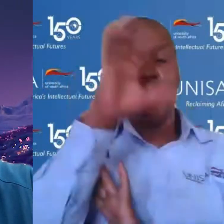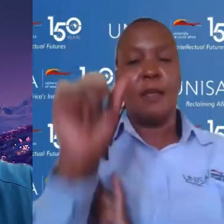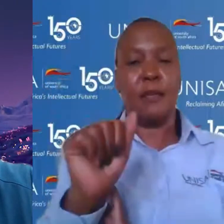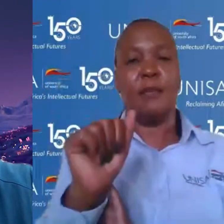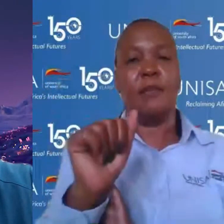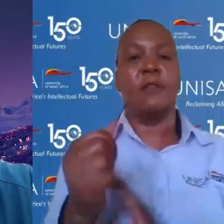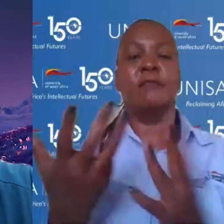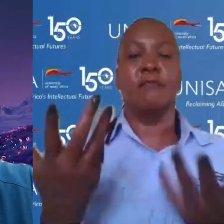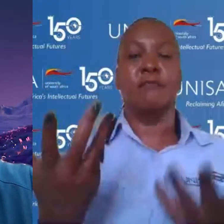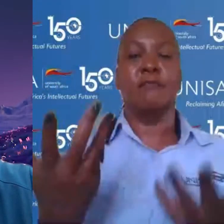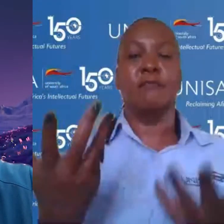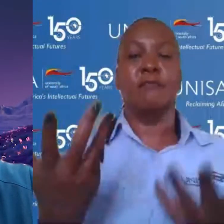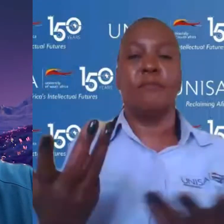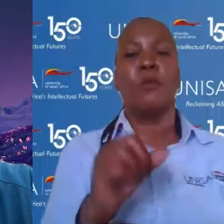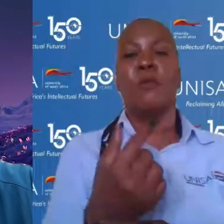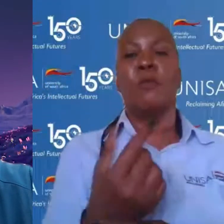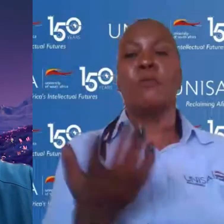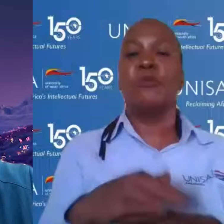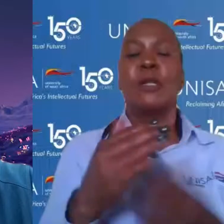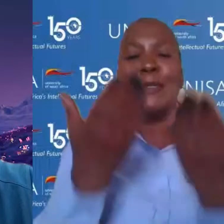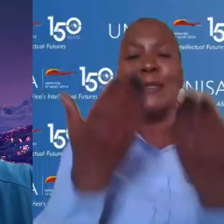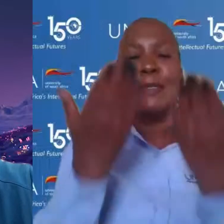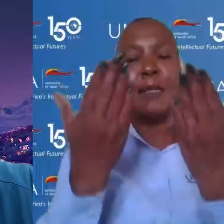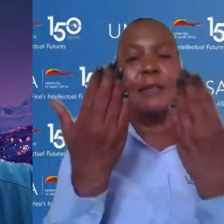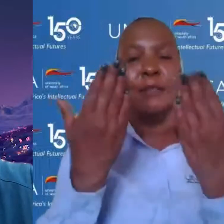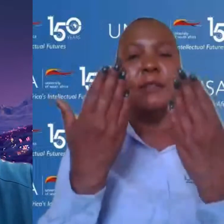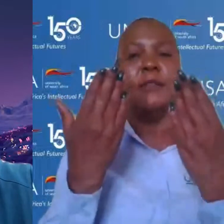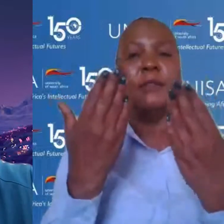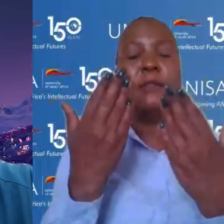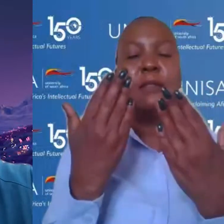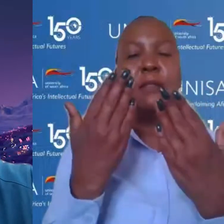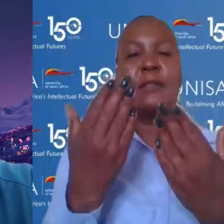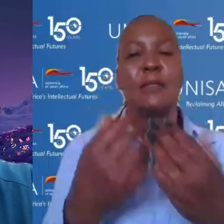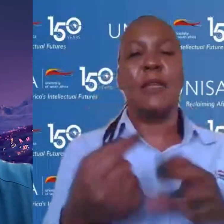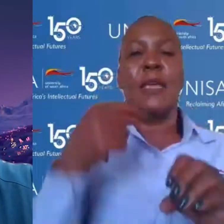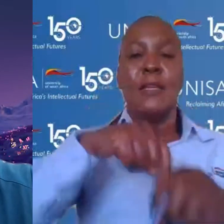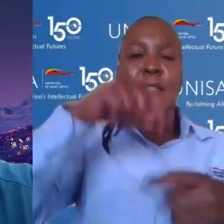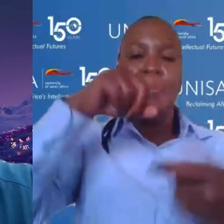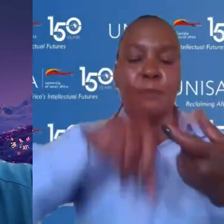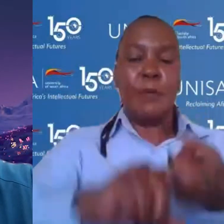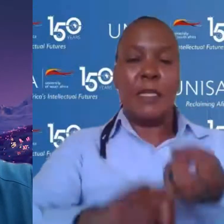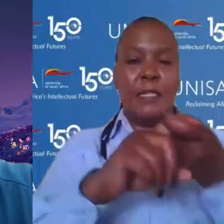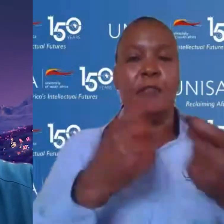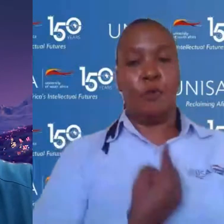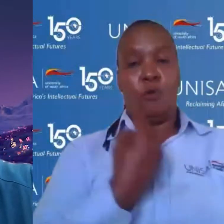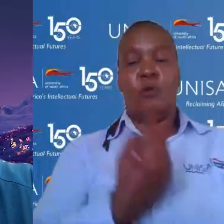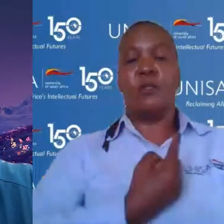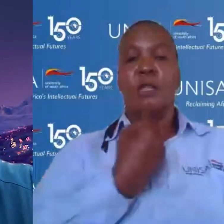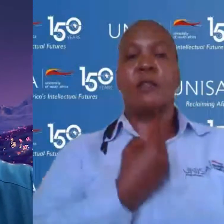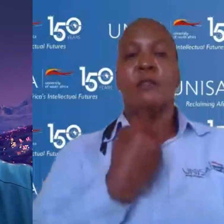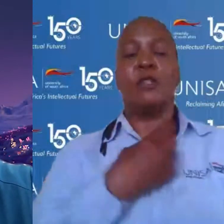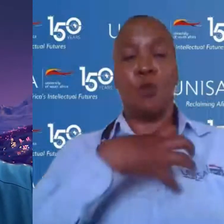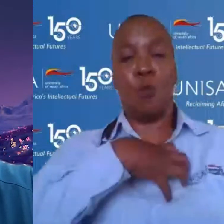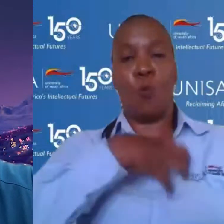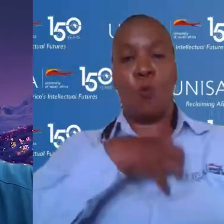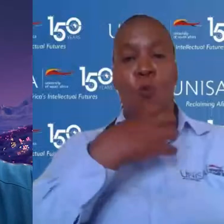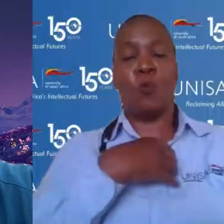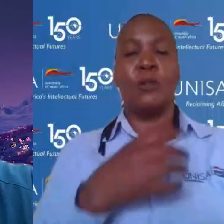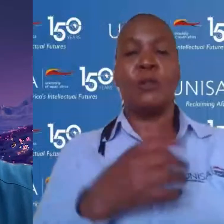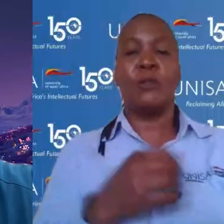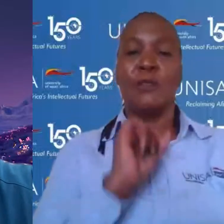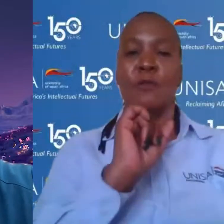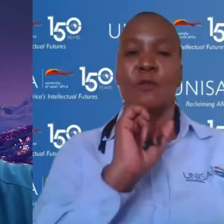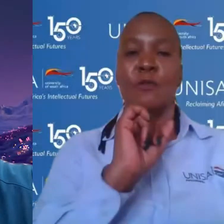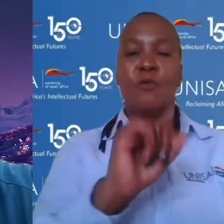you are mostly studying independently, unless in your registered modules, you are going to